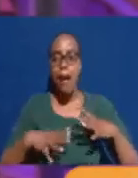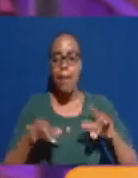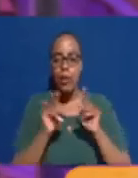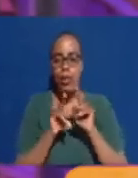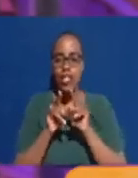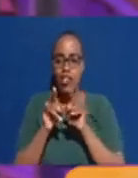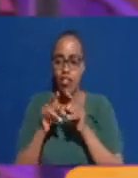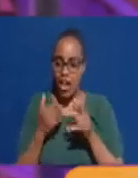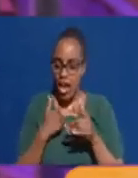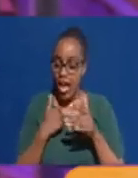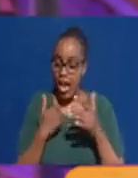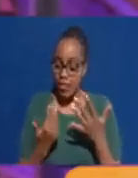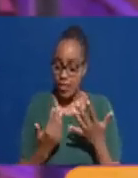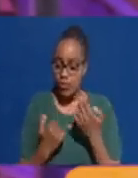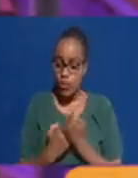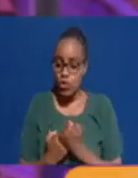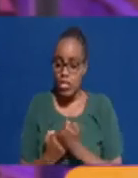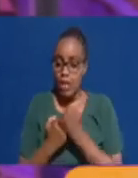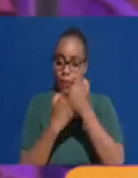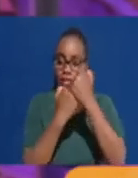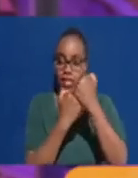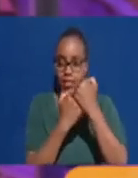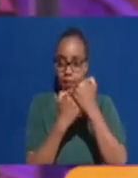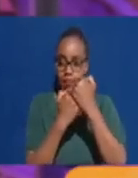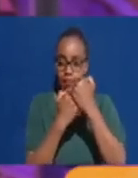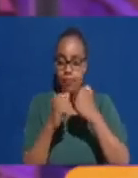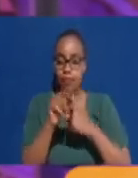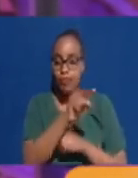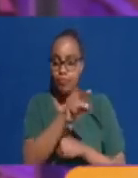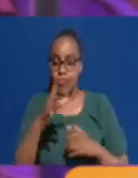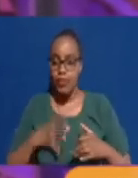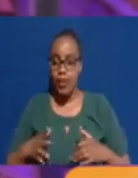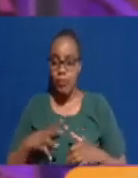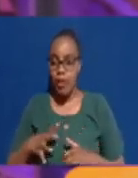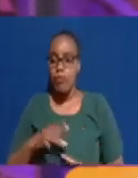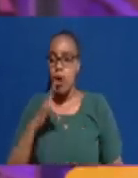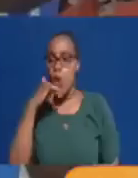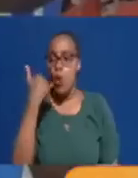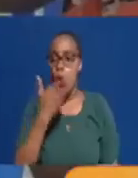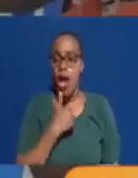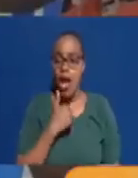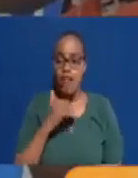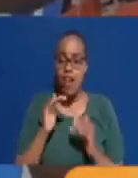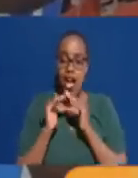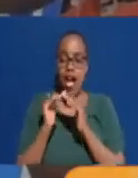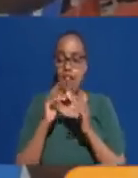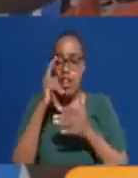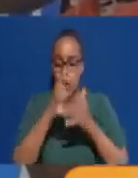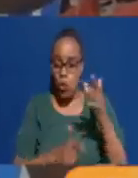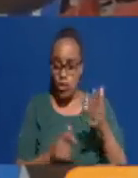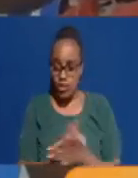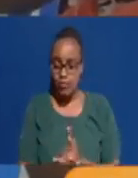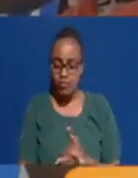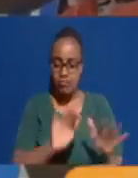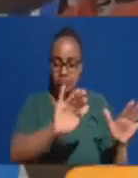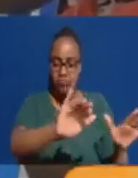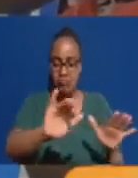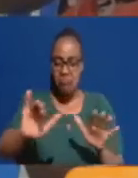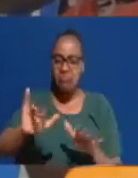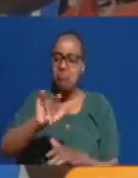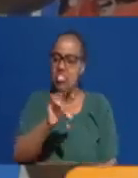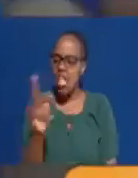in subsidizing those who cannot have a square meal. The Wiper boss accusing